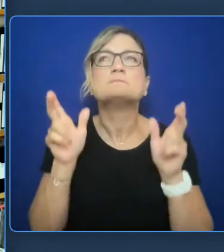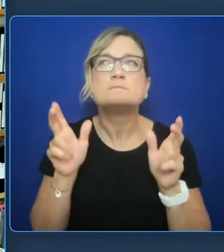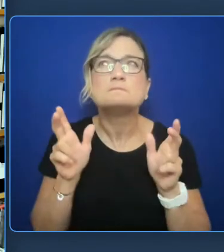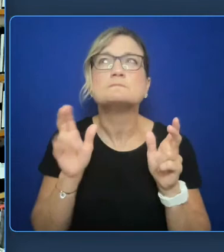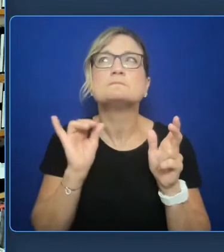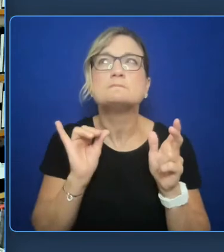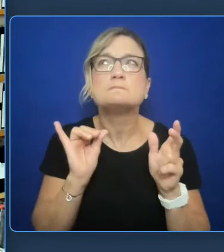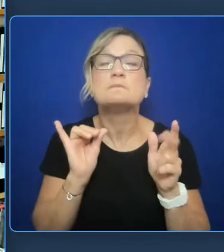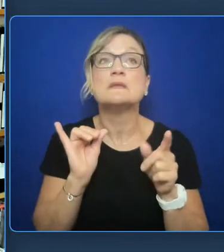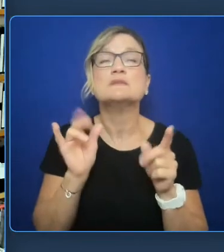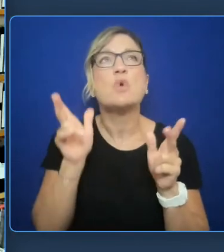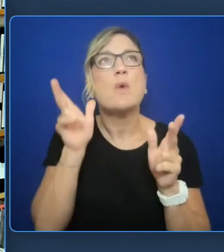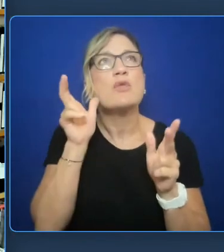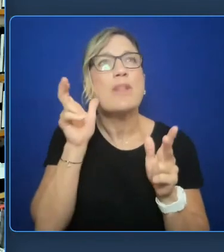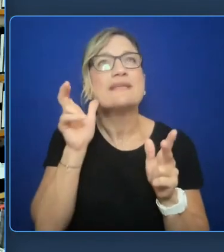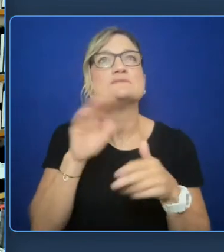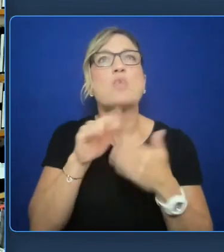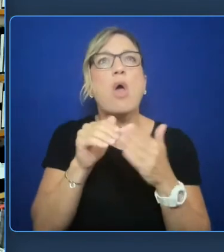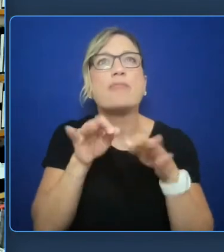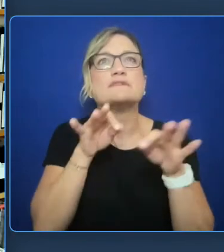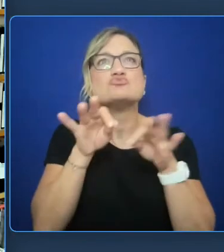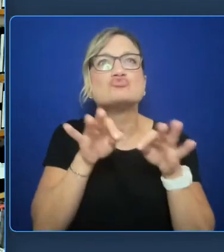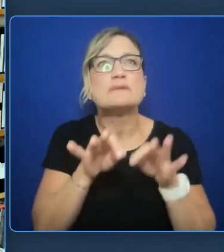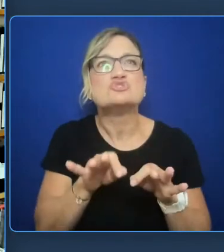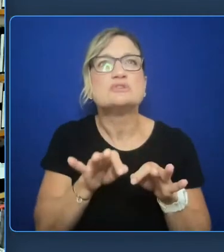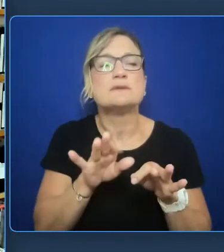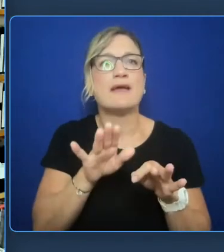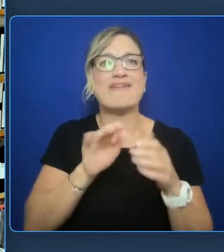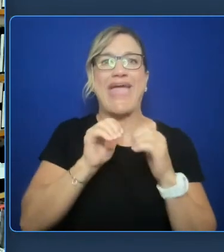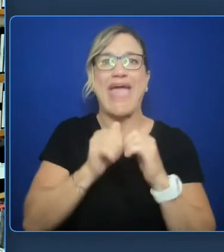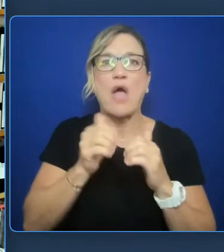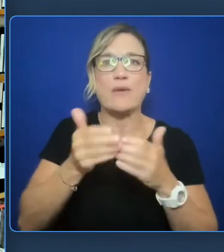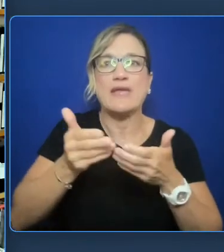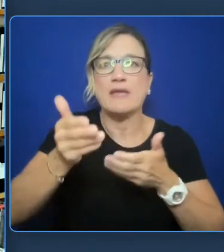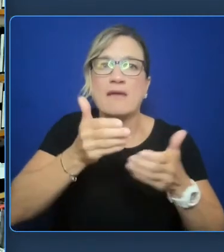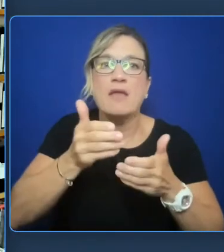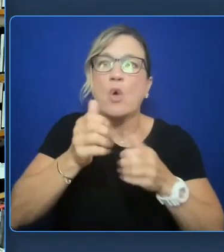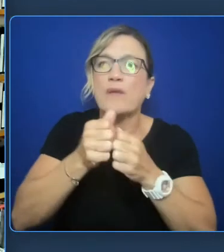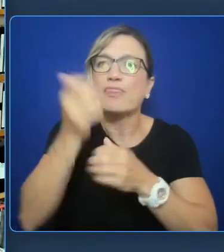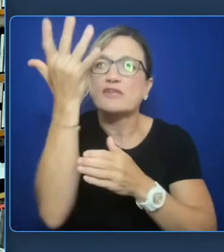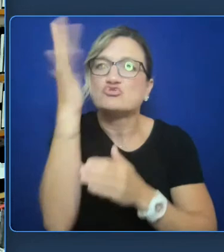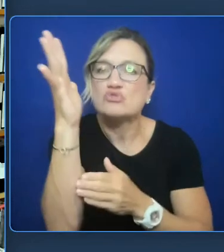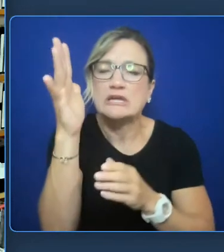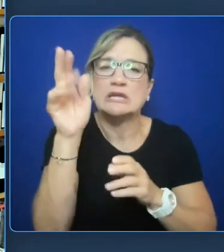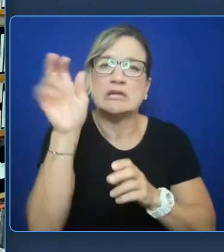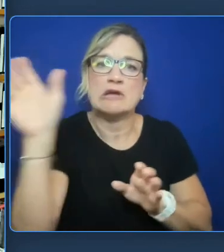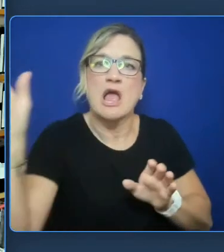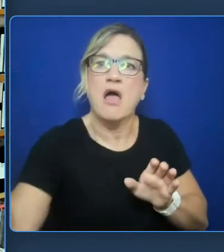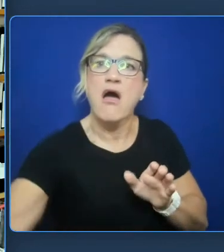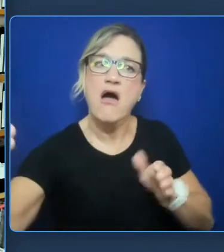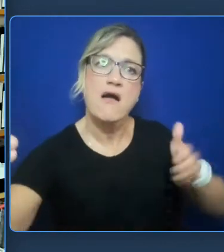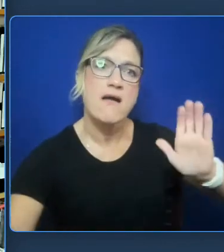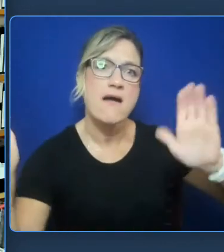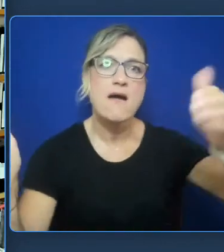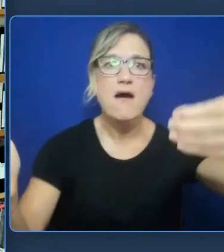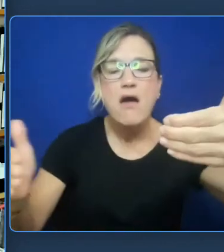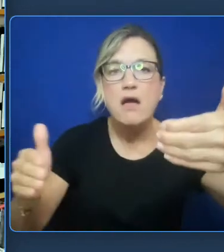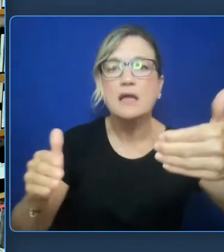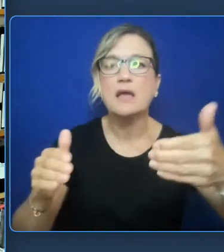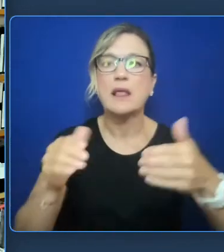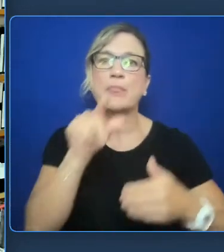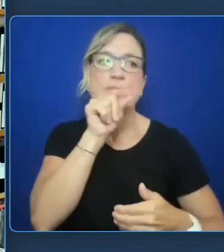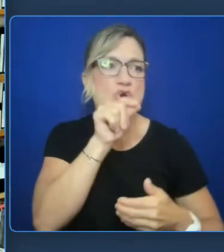know, listening to the description of his interaction with the tree and his environment and the bird and